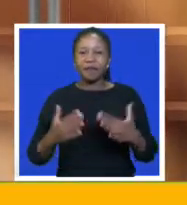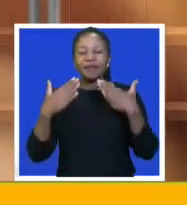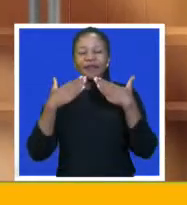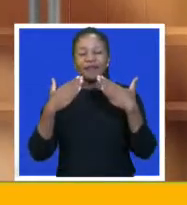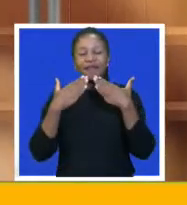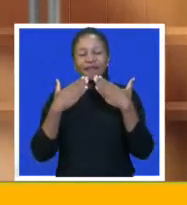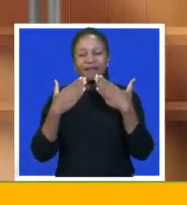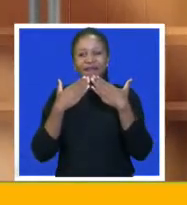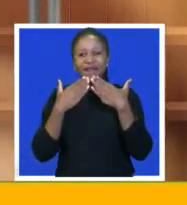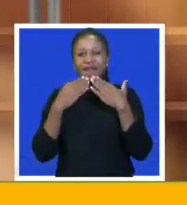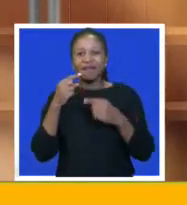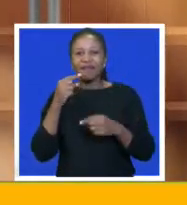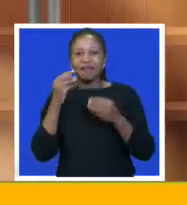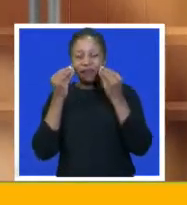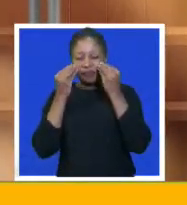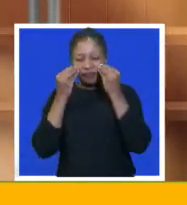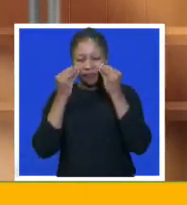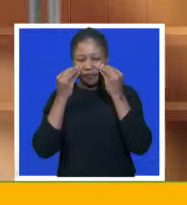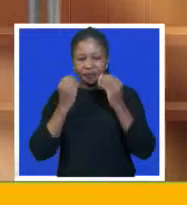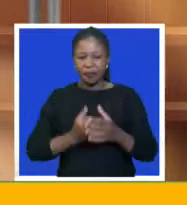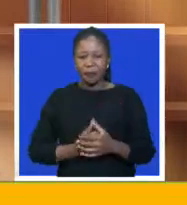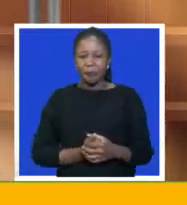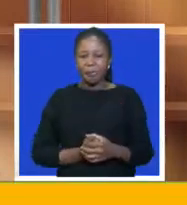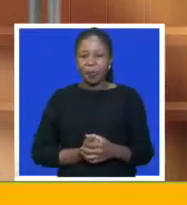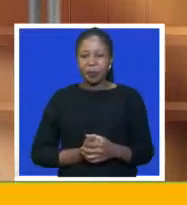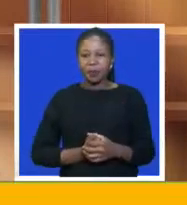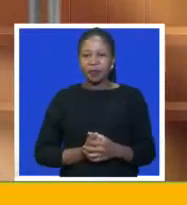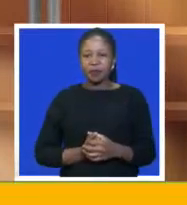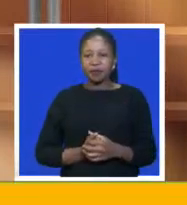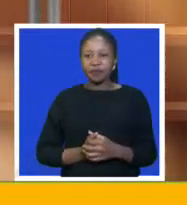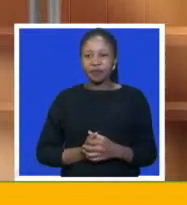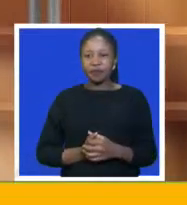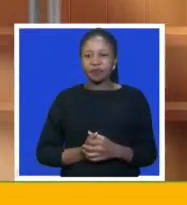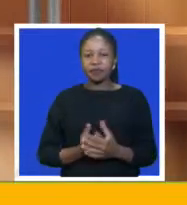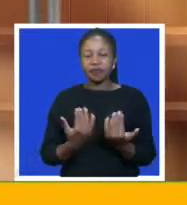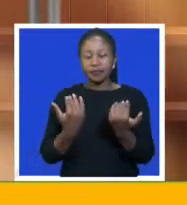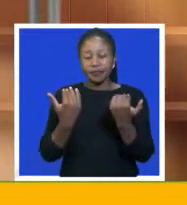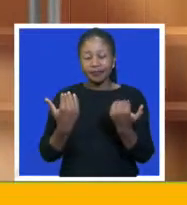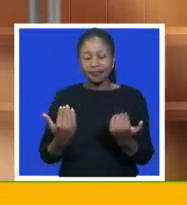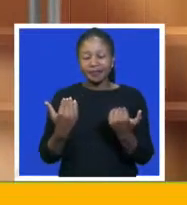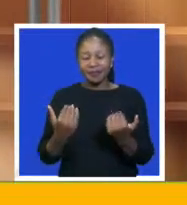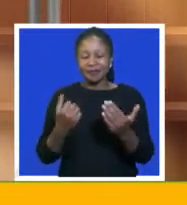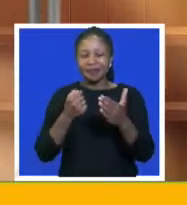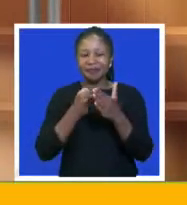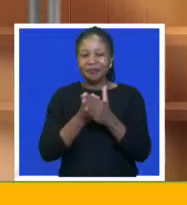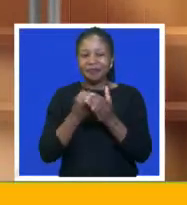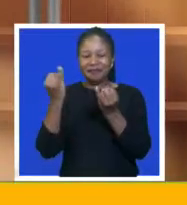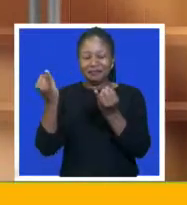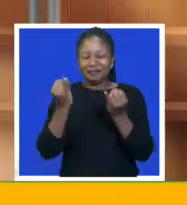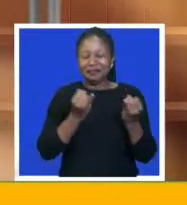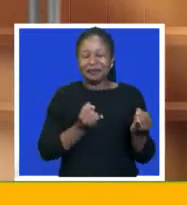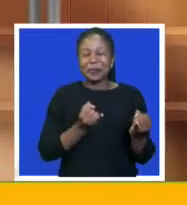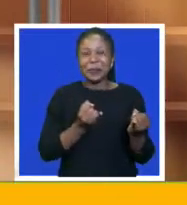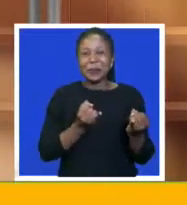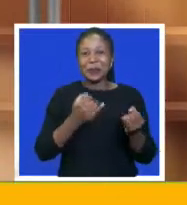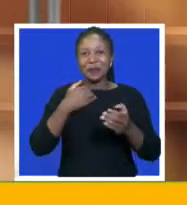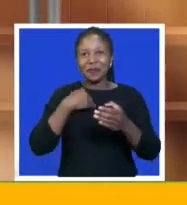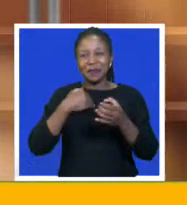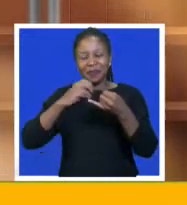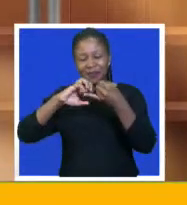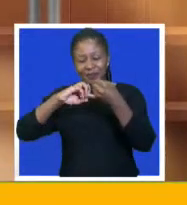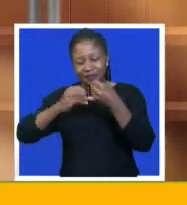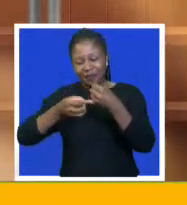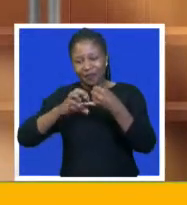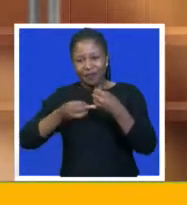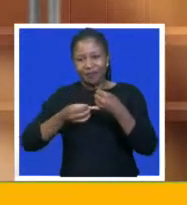Nogwazi. Now, as I was saying, for introduction, my dear learner at home, we will be talking about, or we'll try to recall the